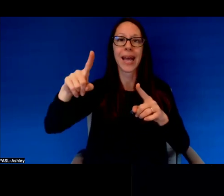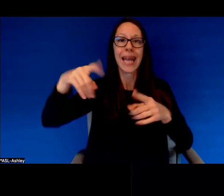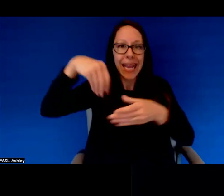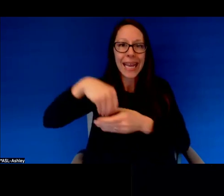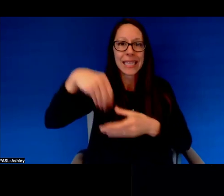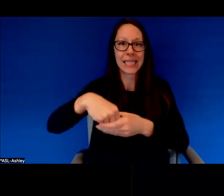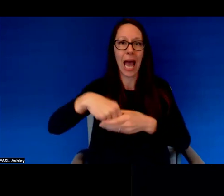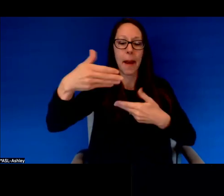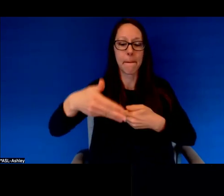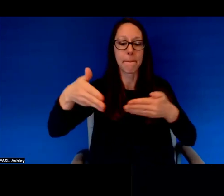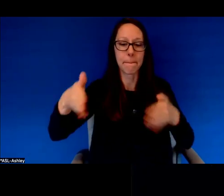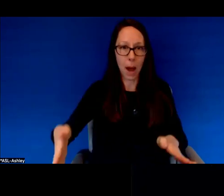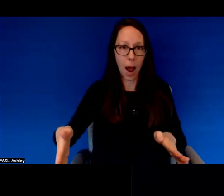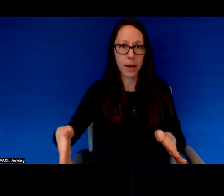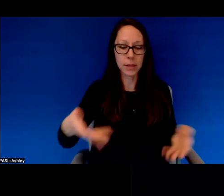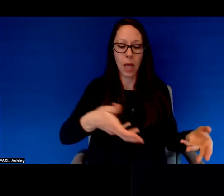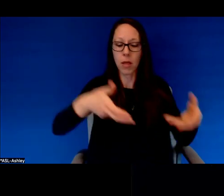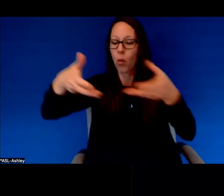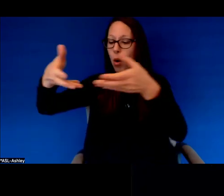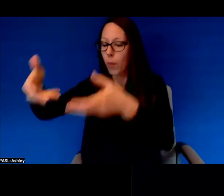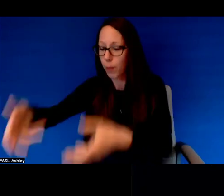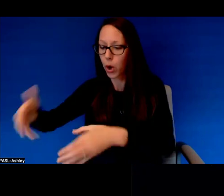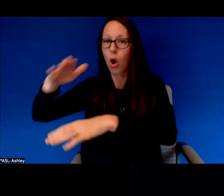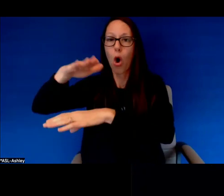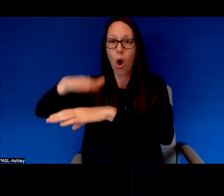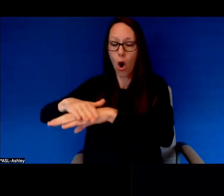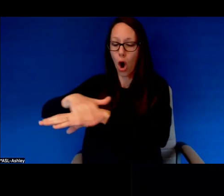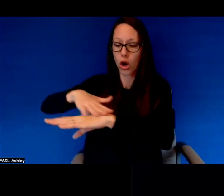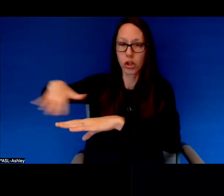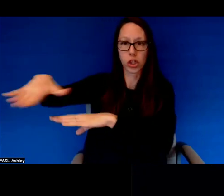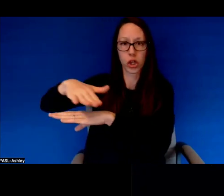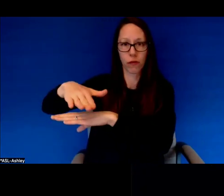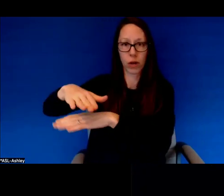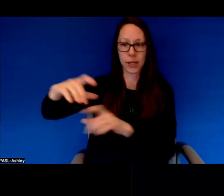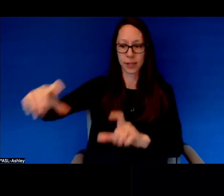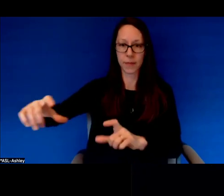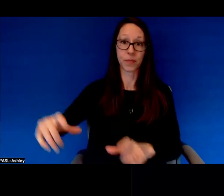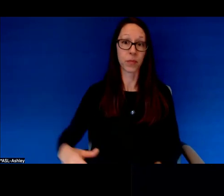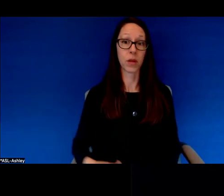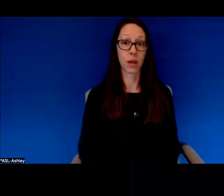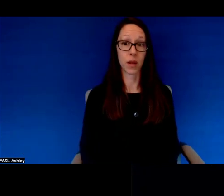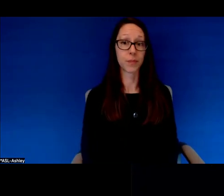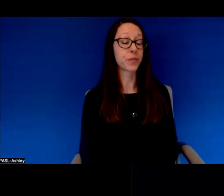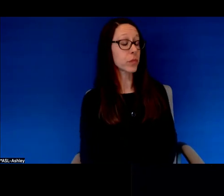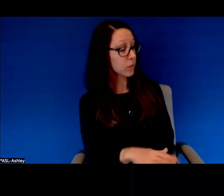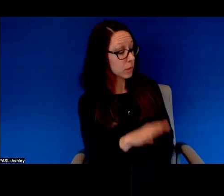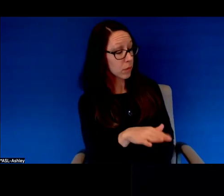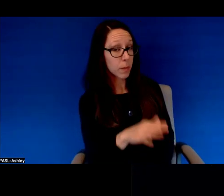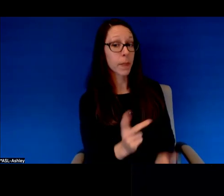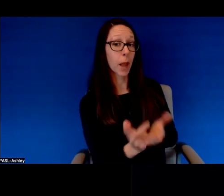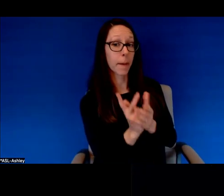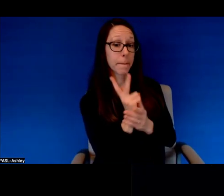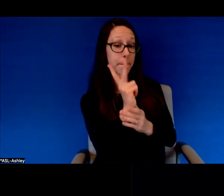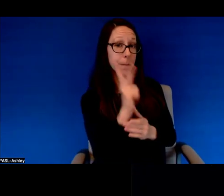the surface of the moon to grow Okay, so plants in the in next few years. plants in a plants in